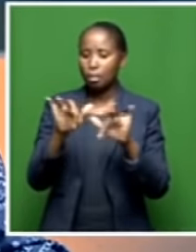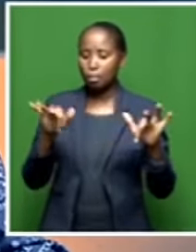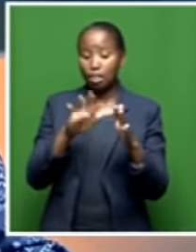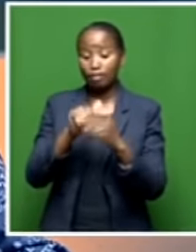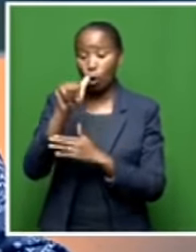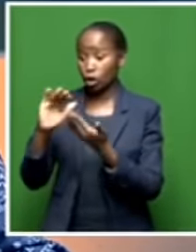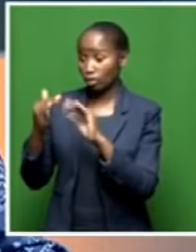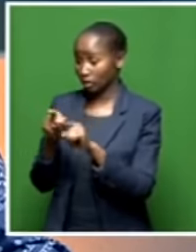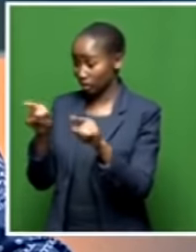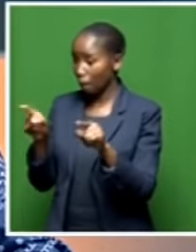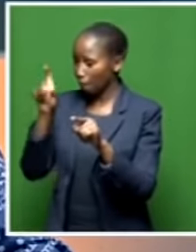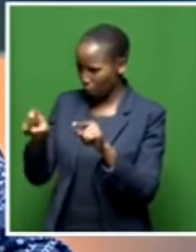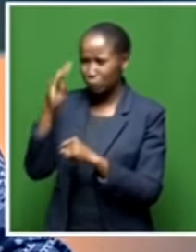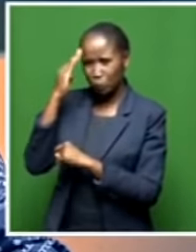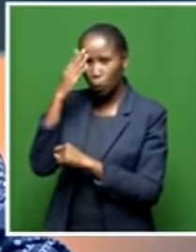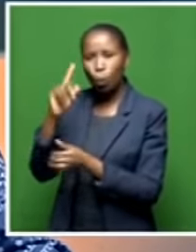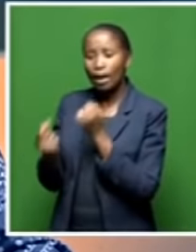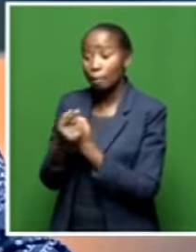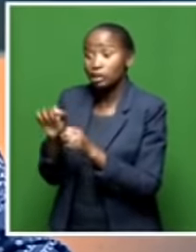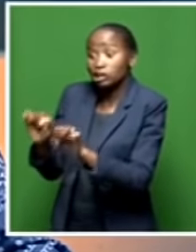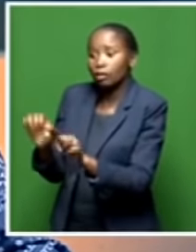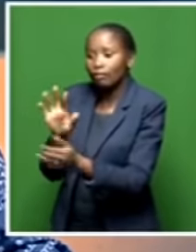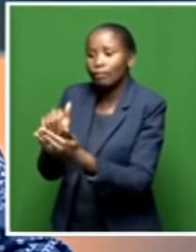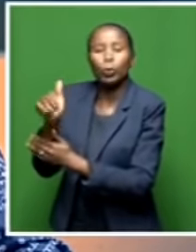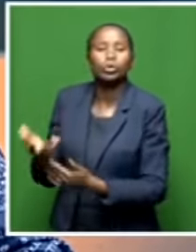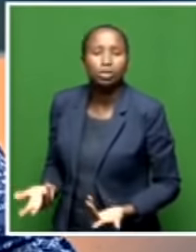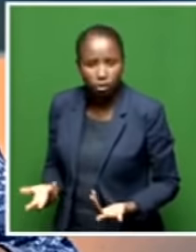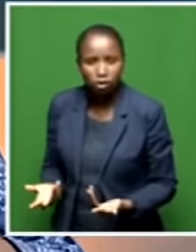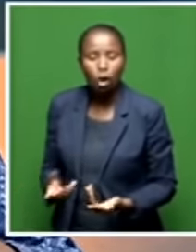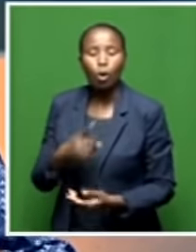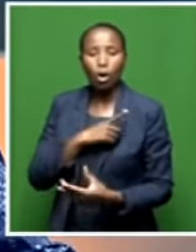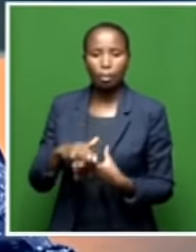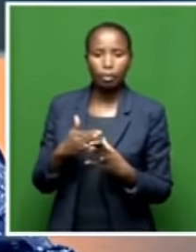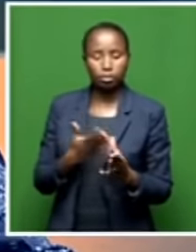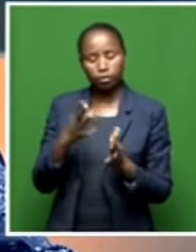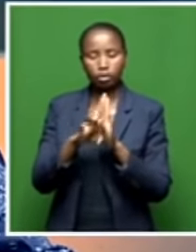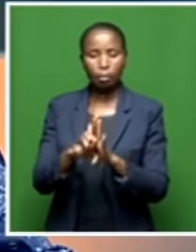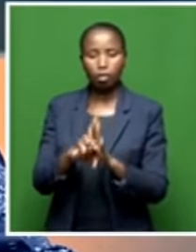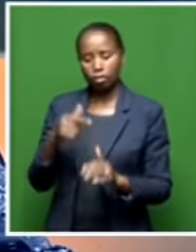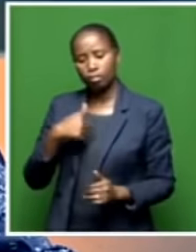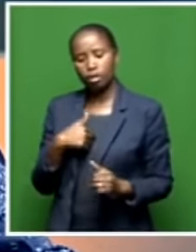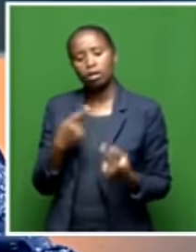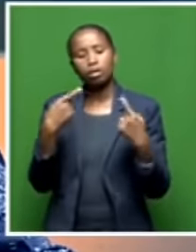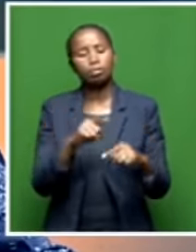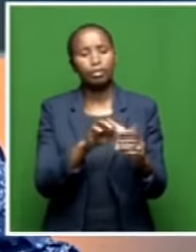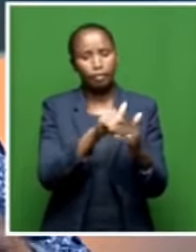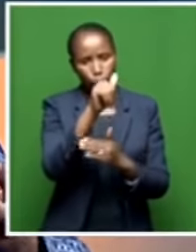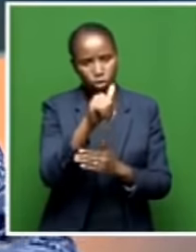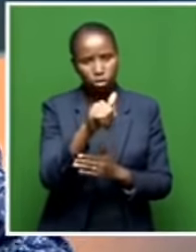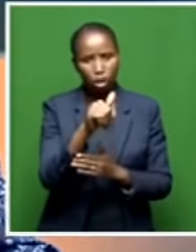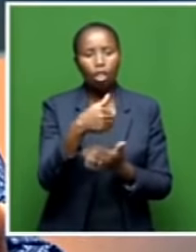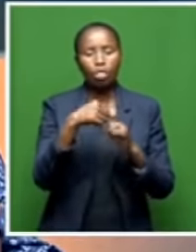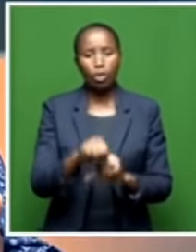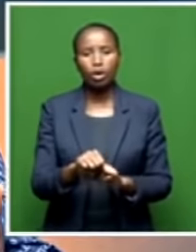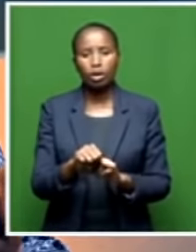vote. Because when you take a vote, and then you go then and enter into a relationship with